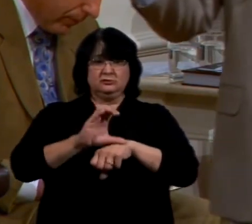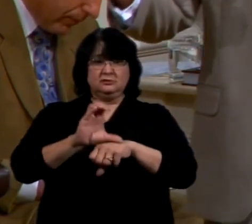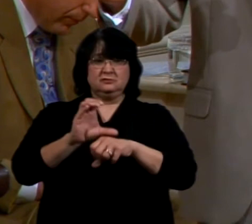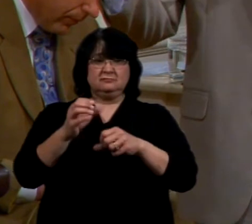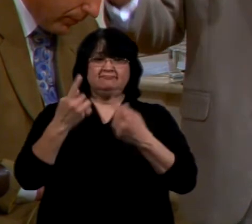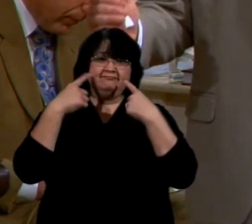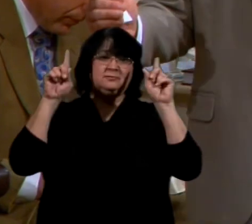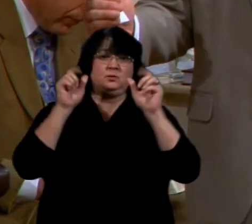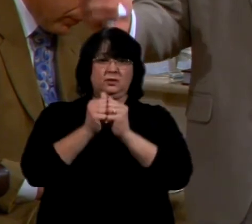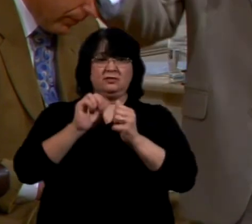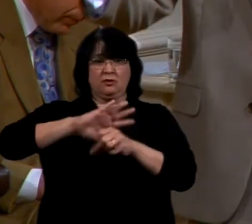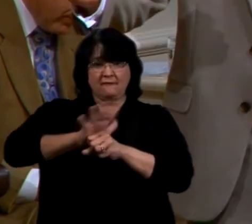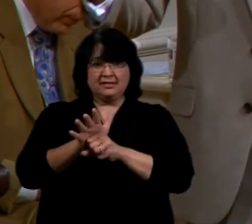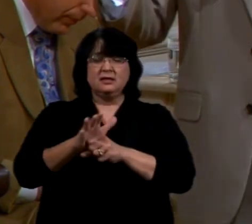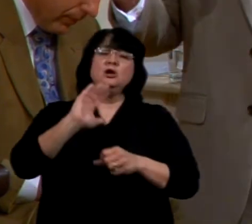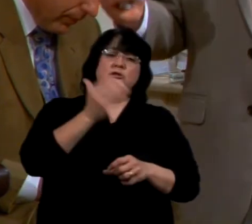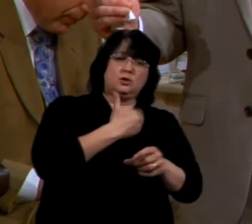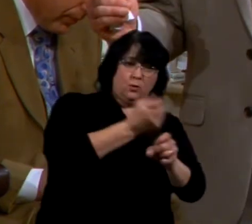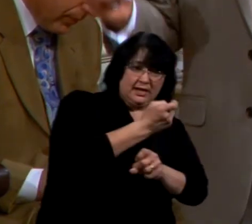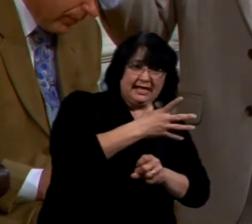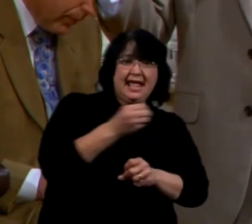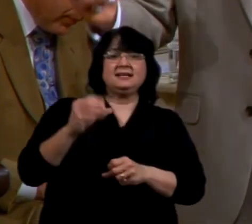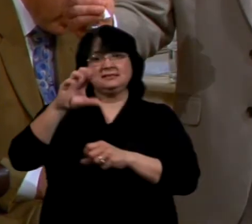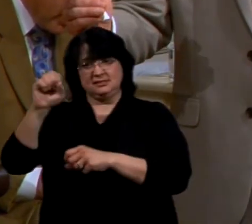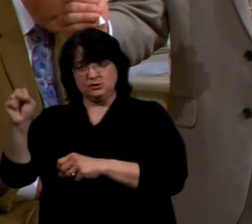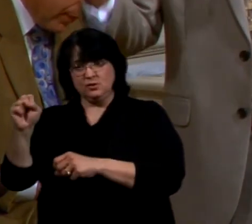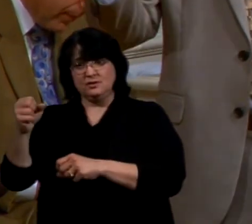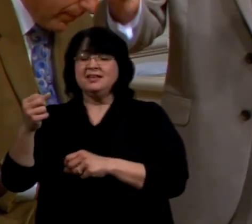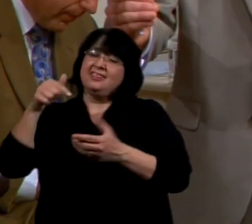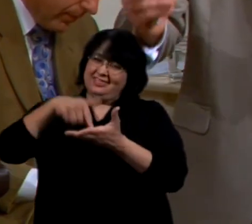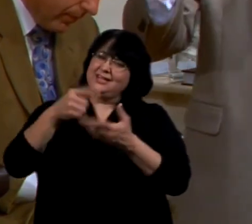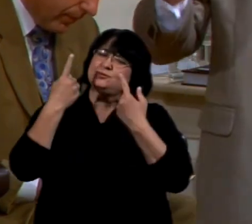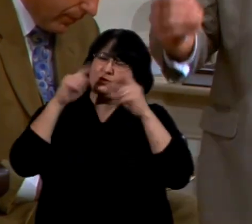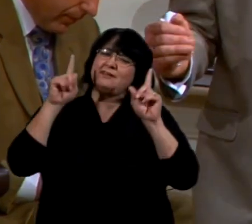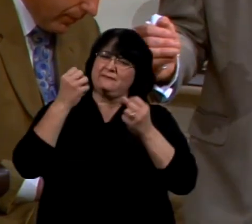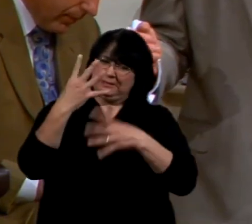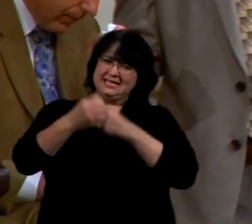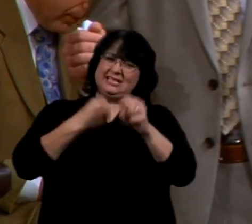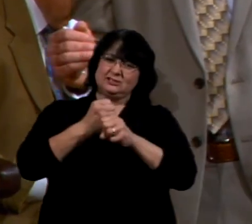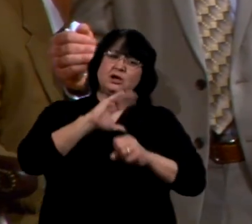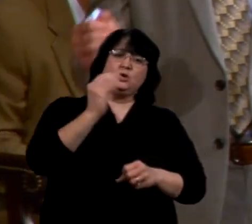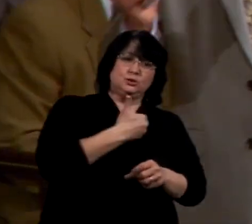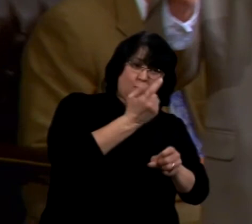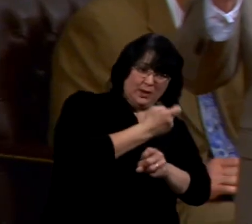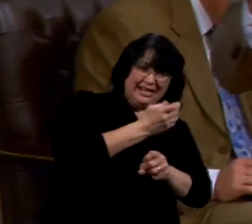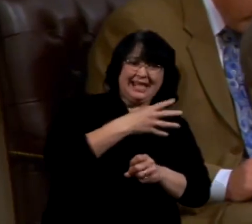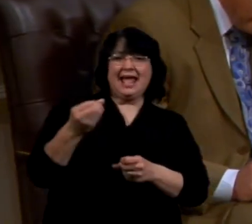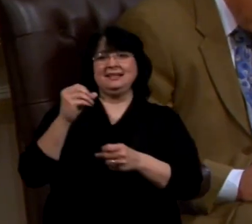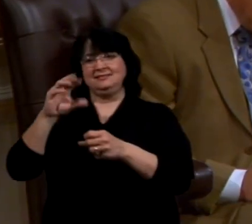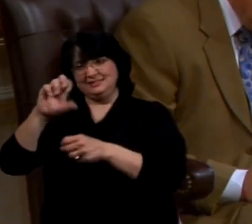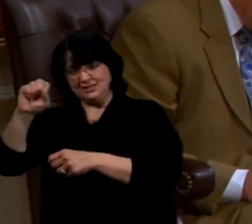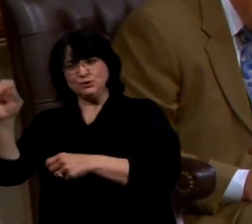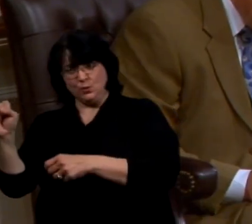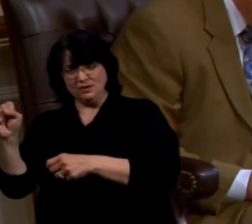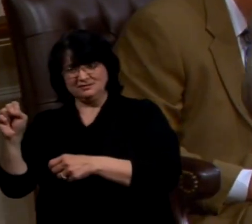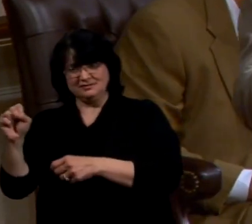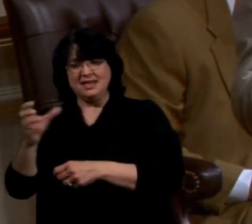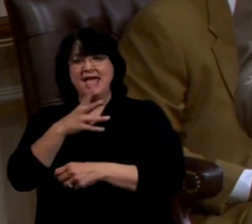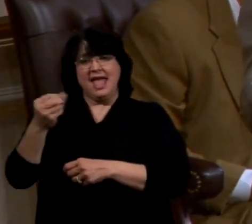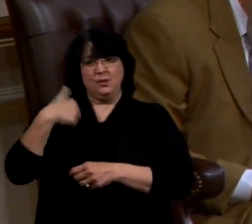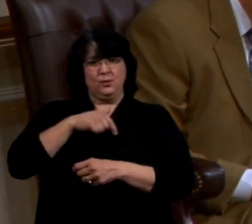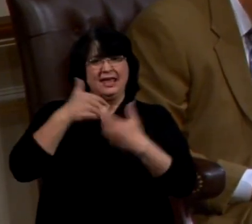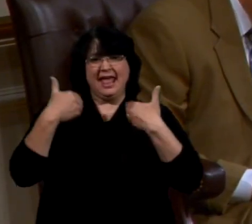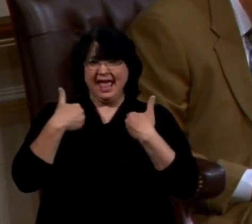work. Soul winning and Sunday school. So it's worked for years and we got away from it. Soul winning and Sunday schools. I'm getting in churches that were soul